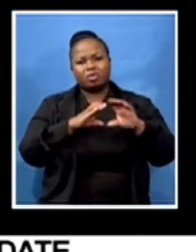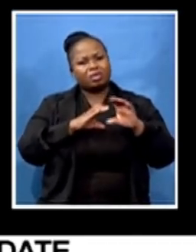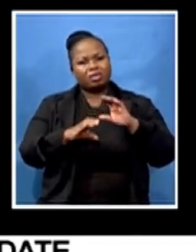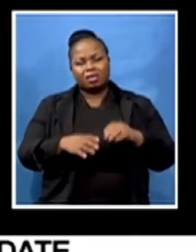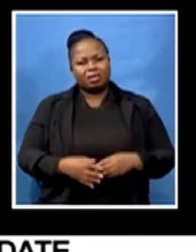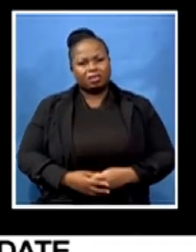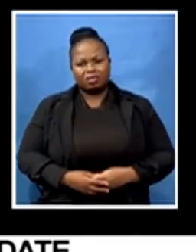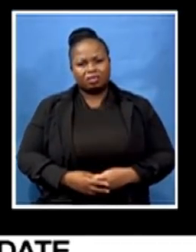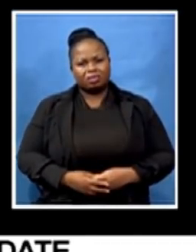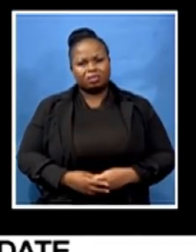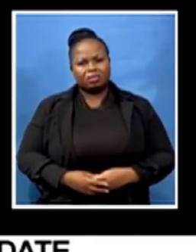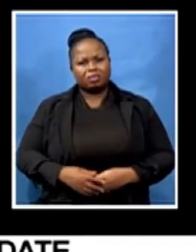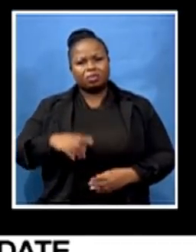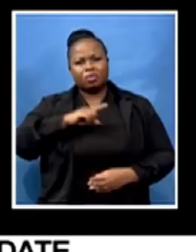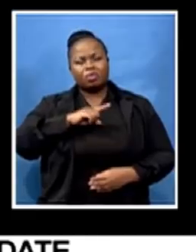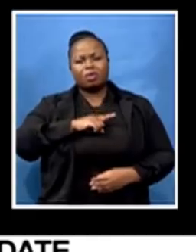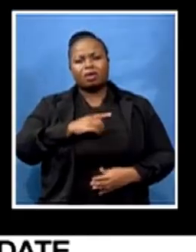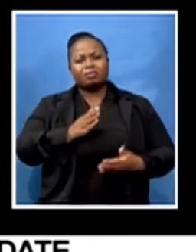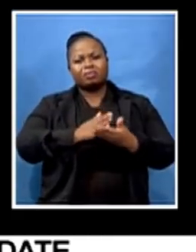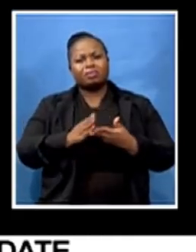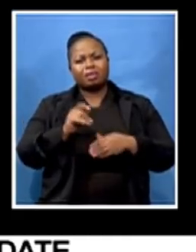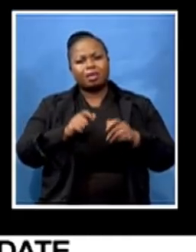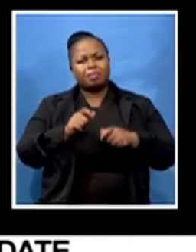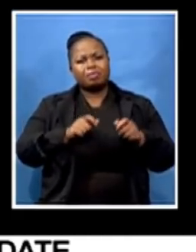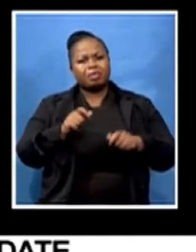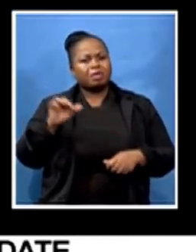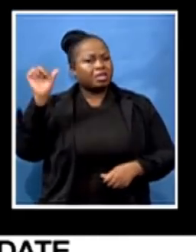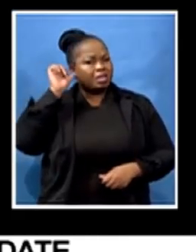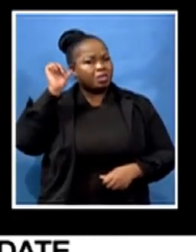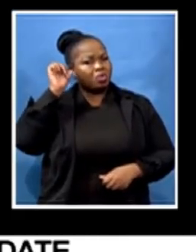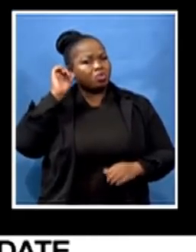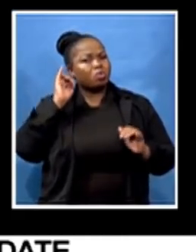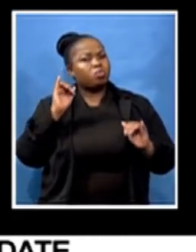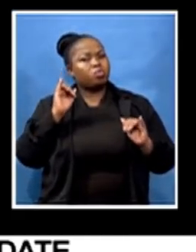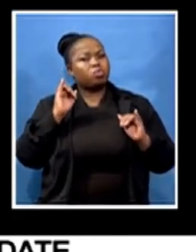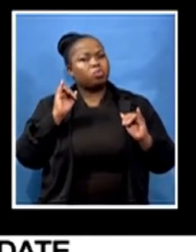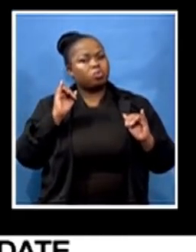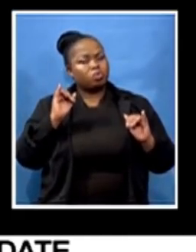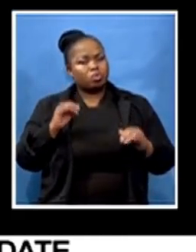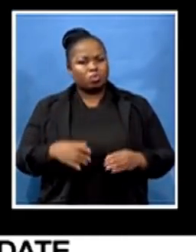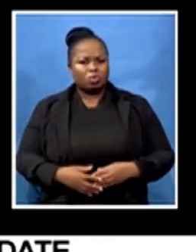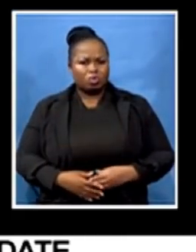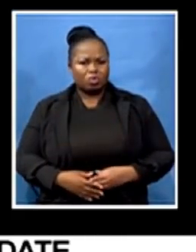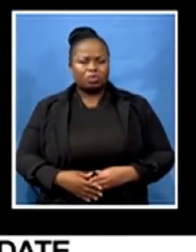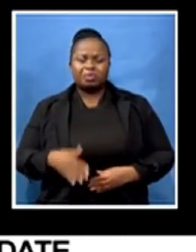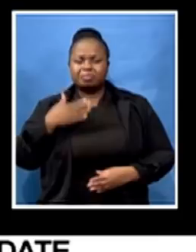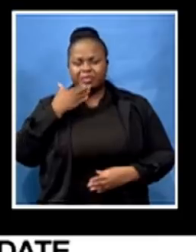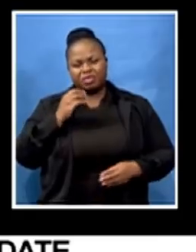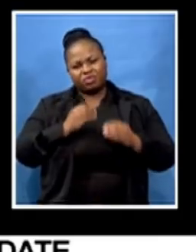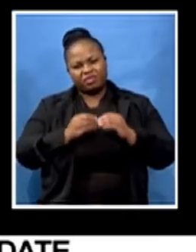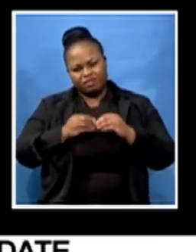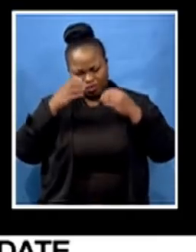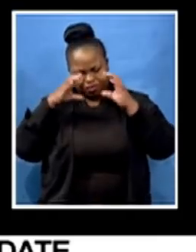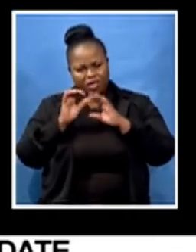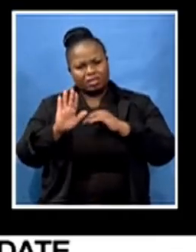sound. Can we just attend to that, please? Thank you. What is the issue,